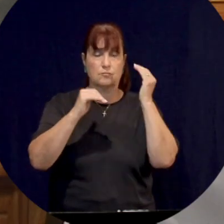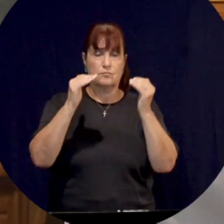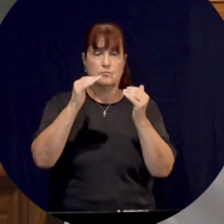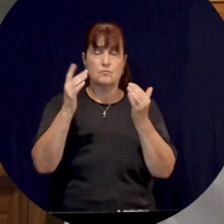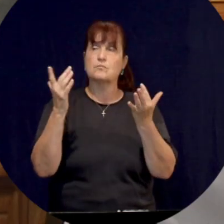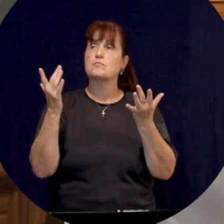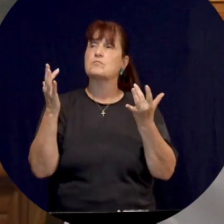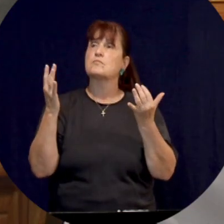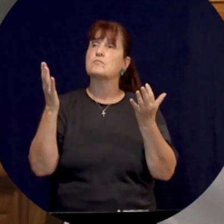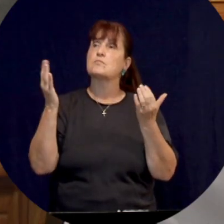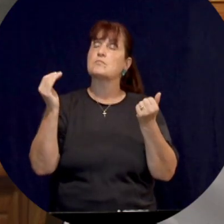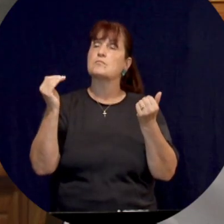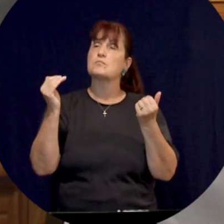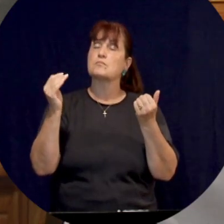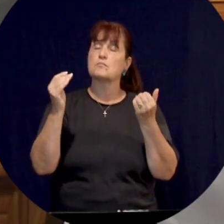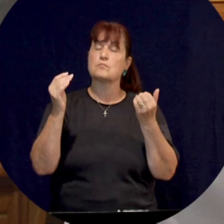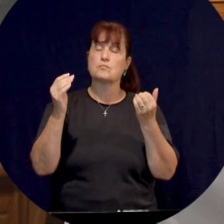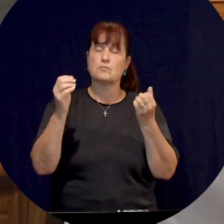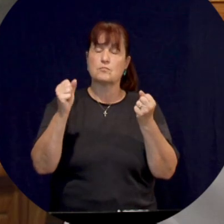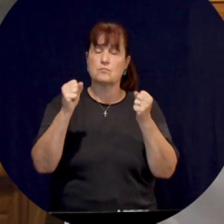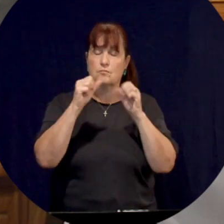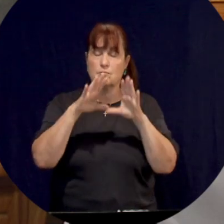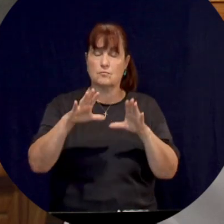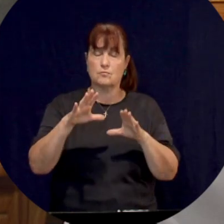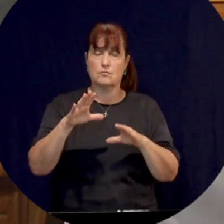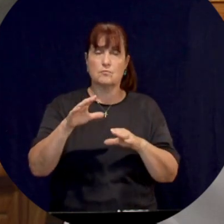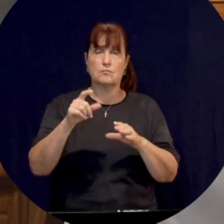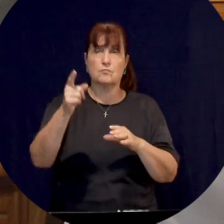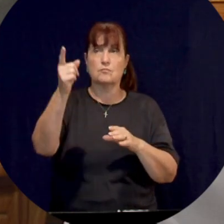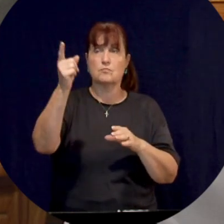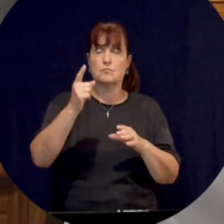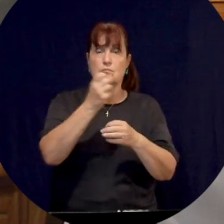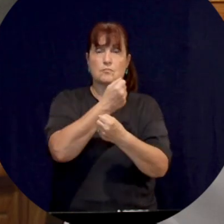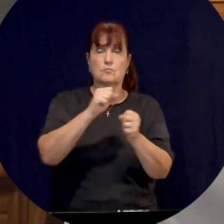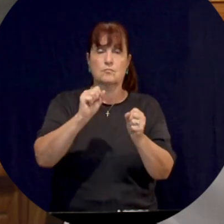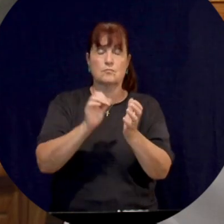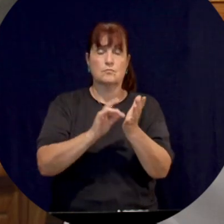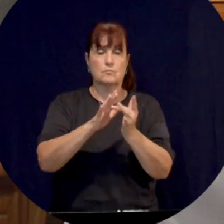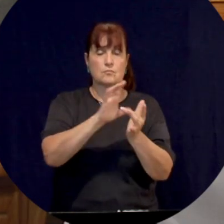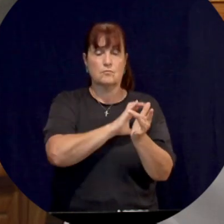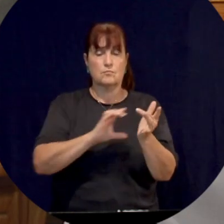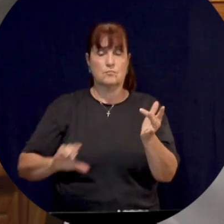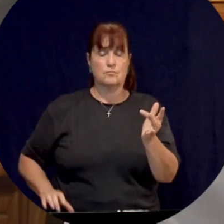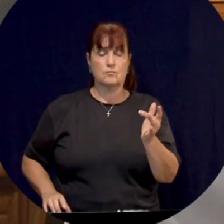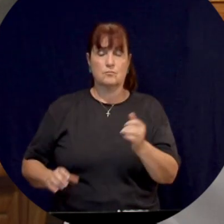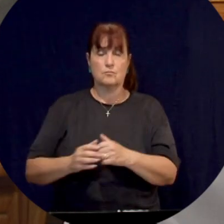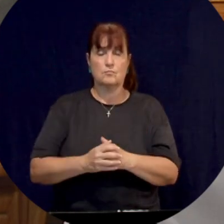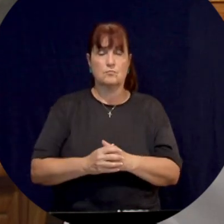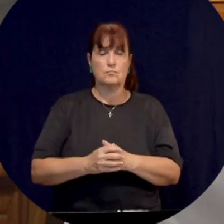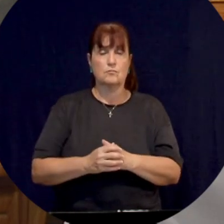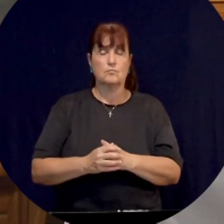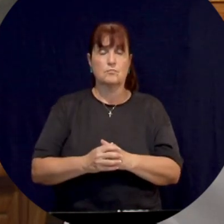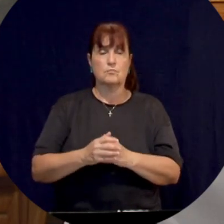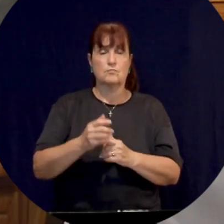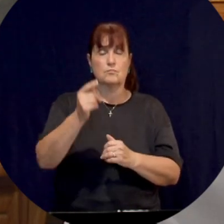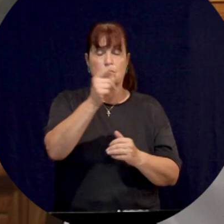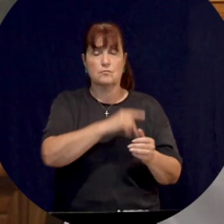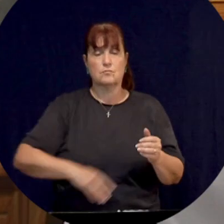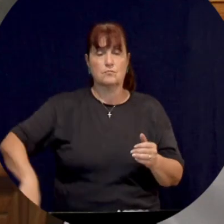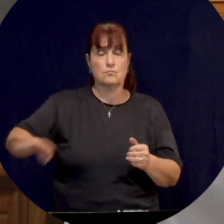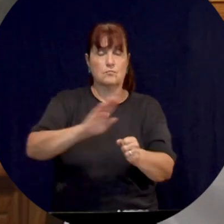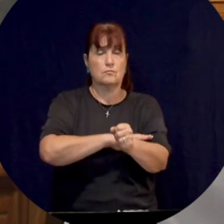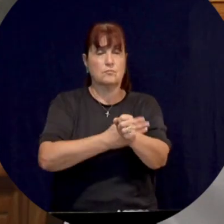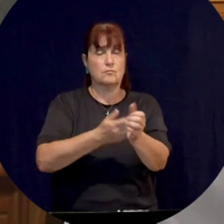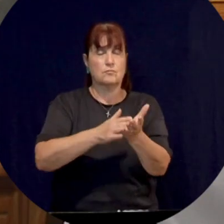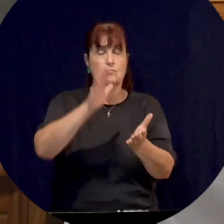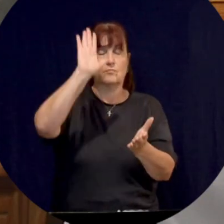distress, as we await the blessed hope and the coming of our Savior, Jesus Christ. For the kingdom,